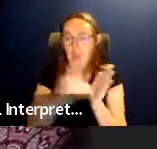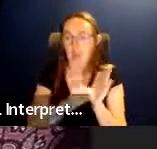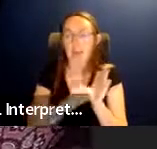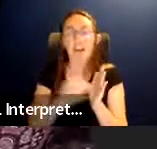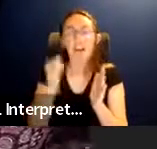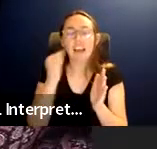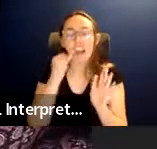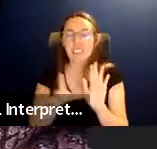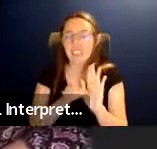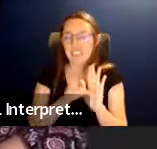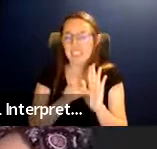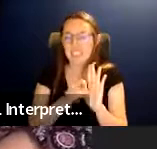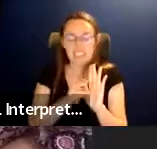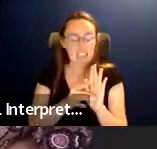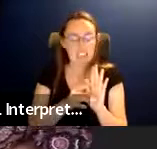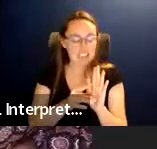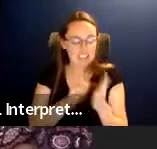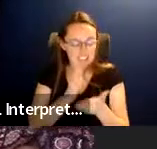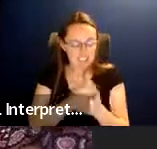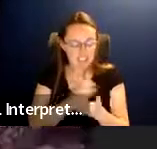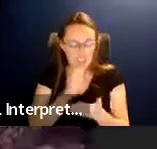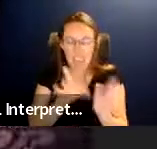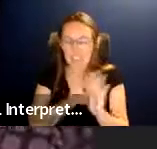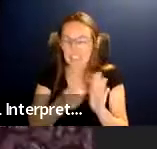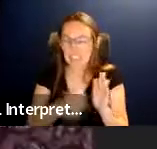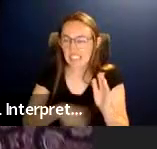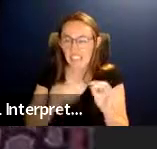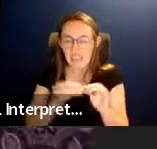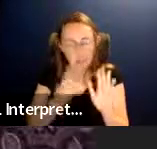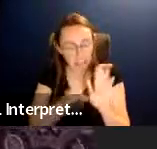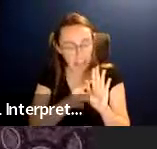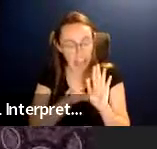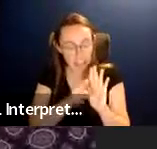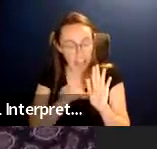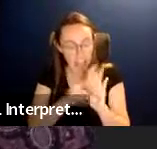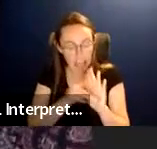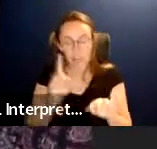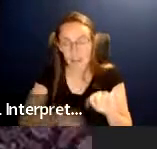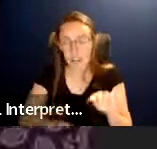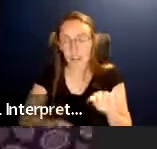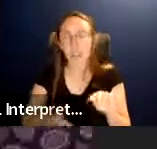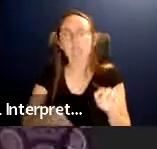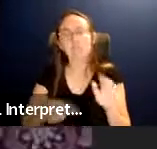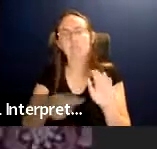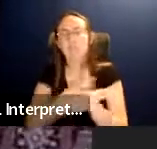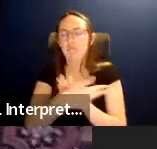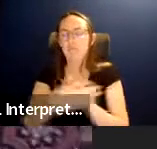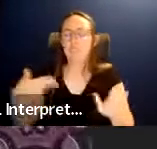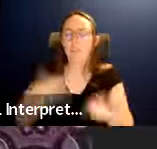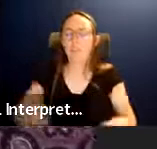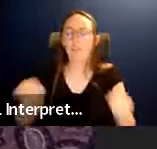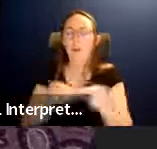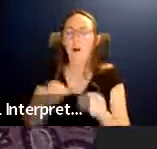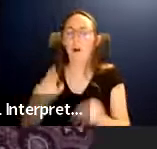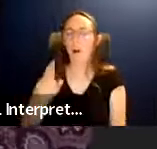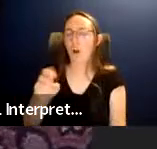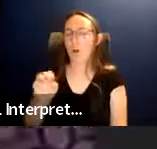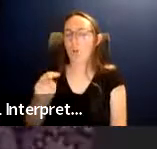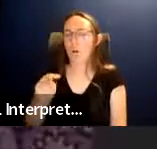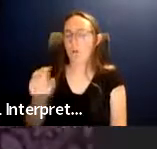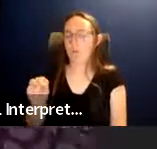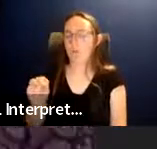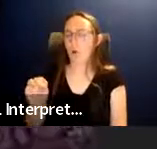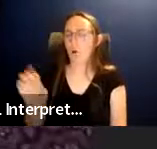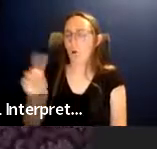of the Remo 2 on. I'm sorry, Remo 1. Or, and then I might erase this whole